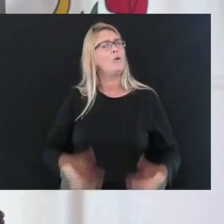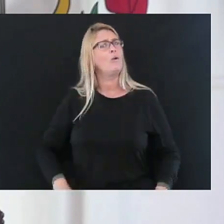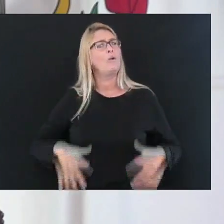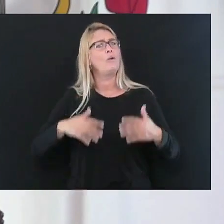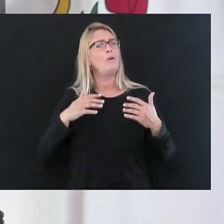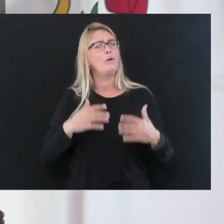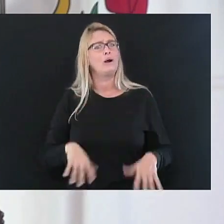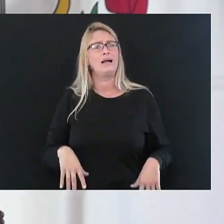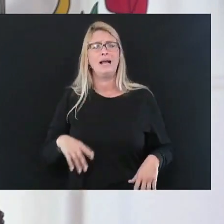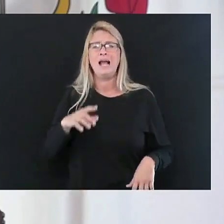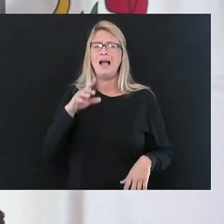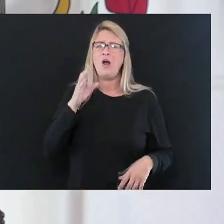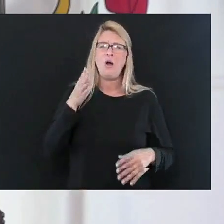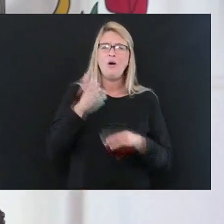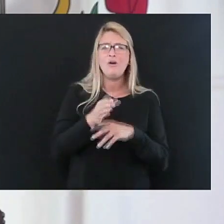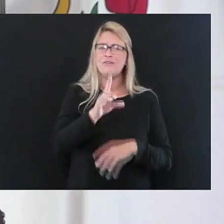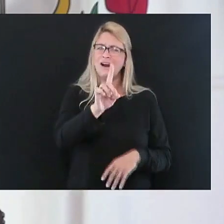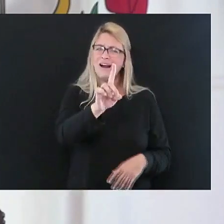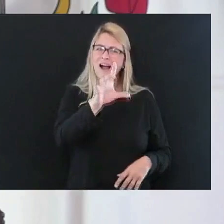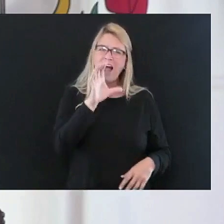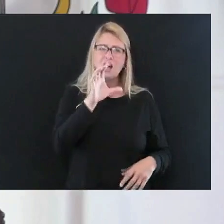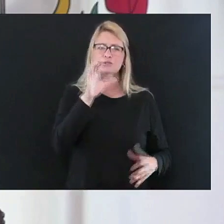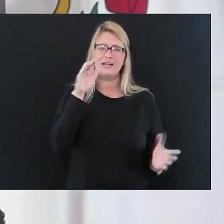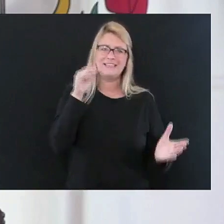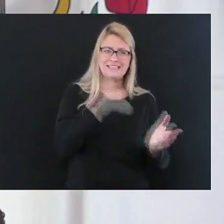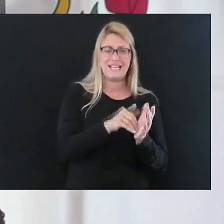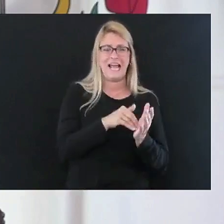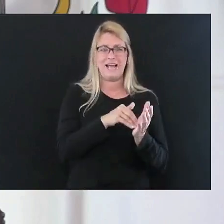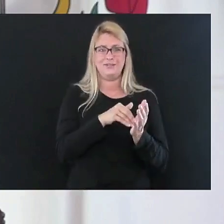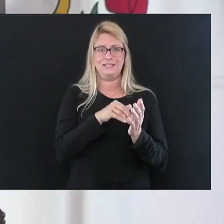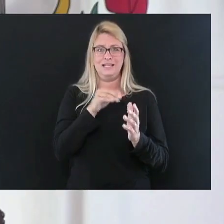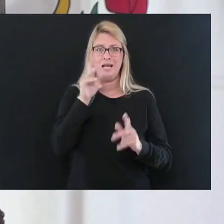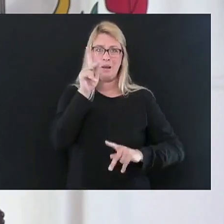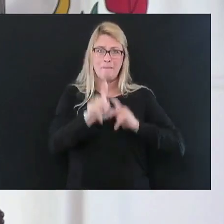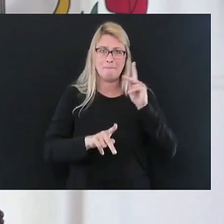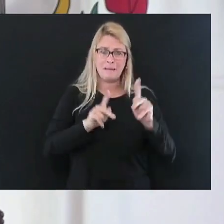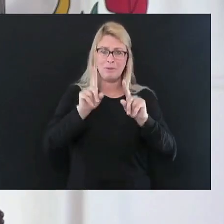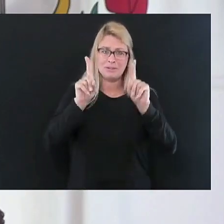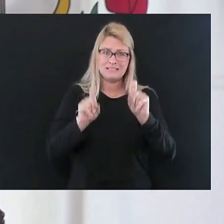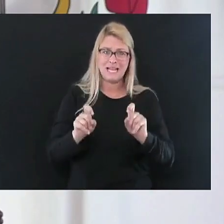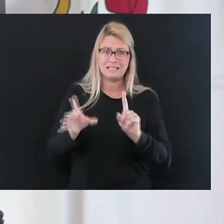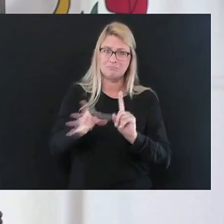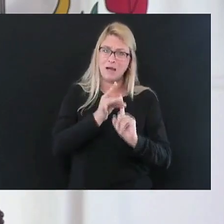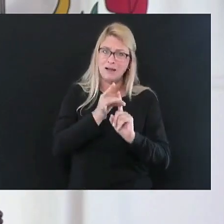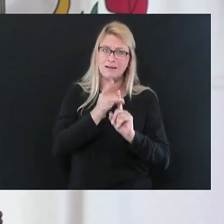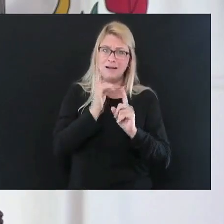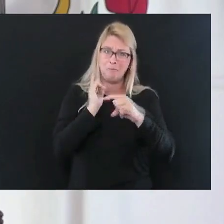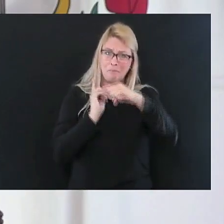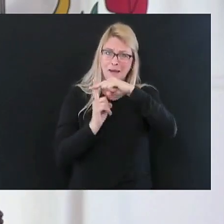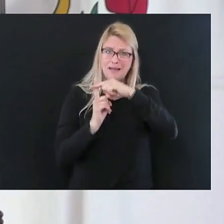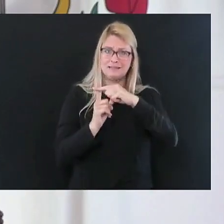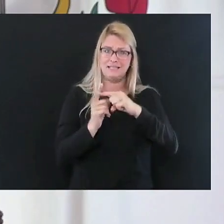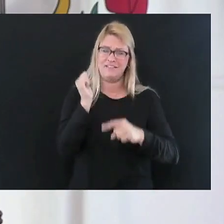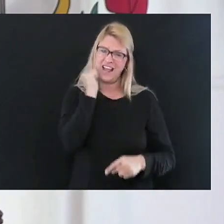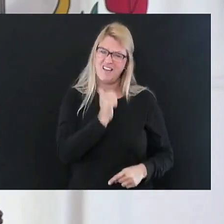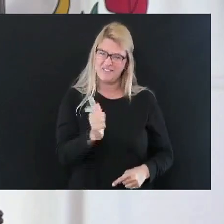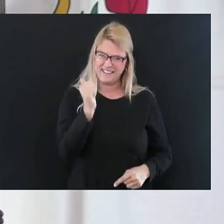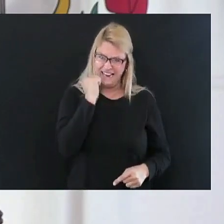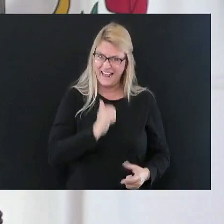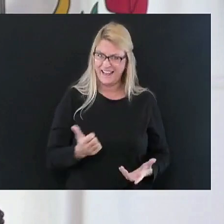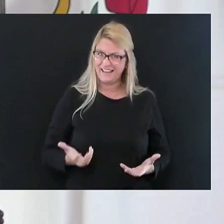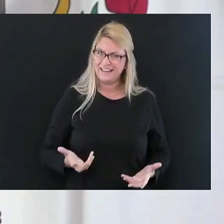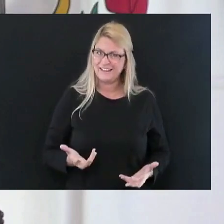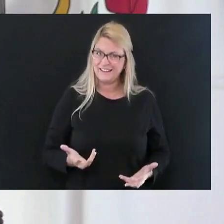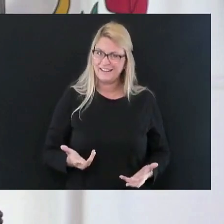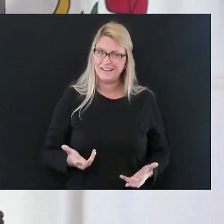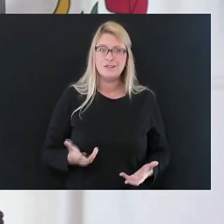of 100,000 across this country that are testing positive all over the place. You absolutely